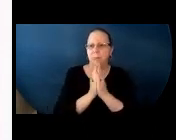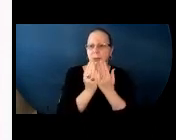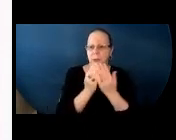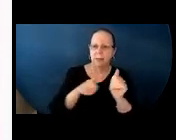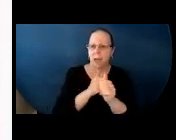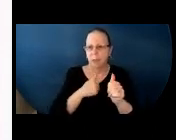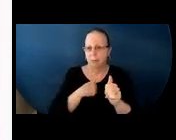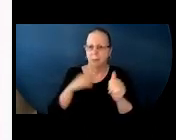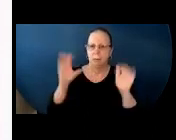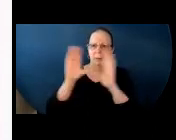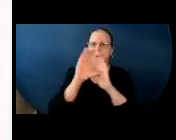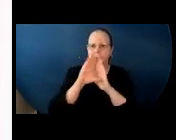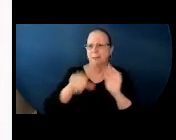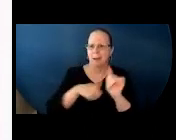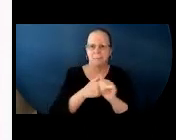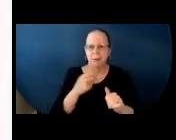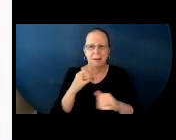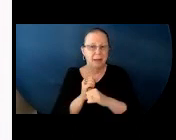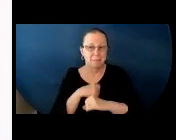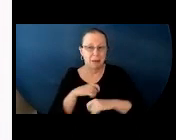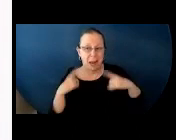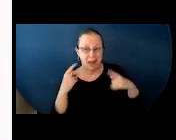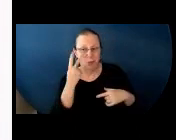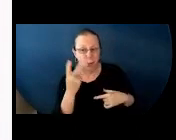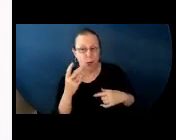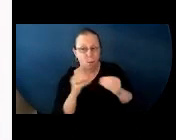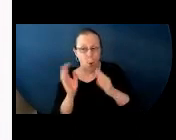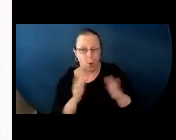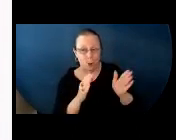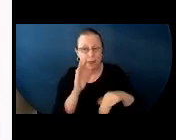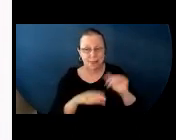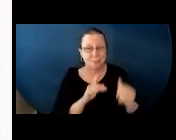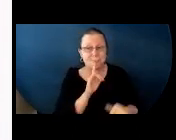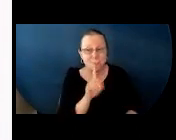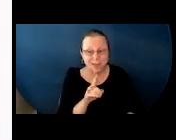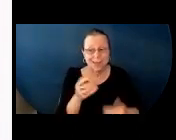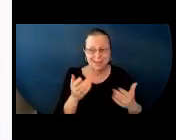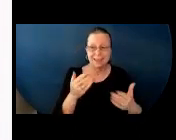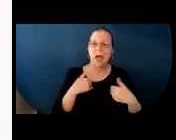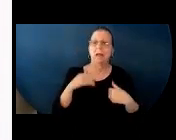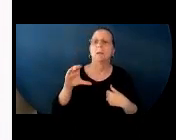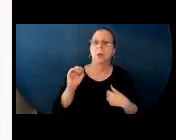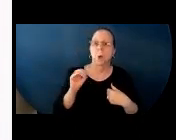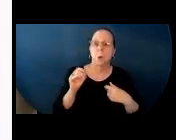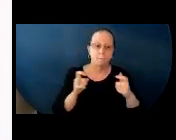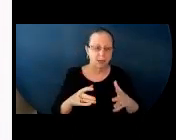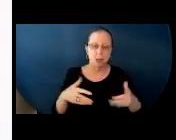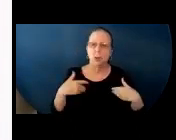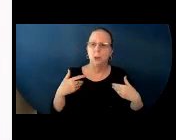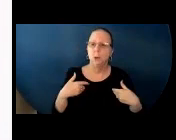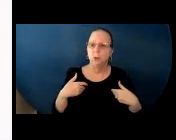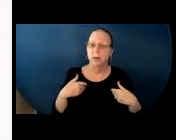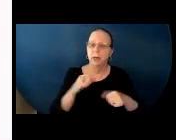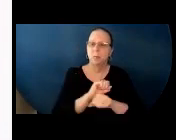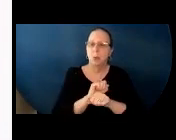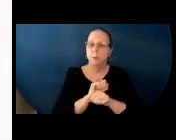look a lot more organized than it really is. I am the co-manager of the Youth Employment Solutions Center.